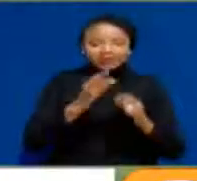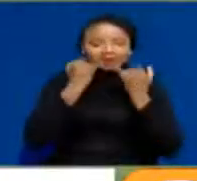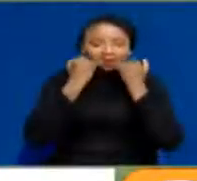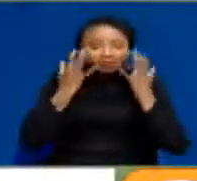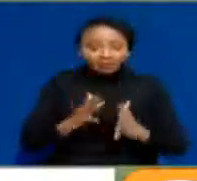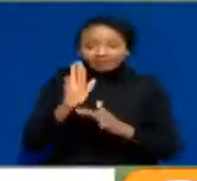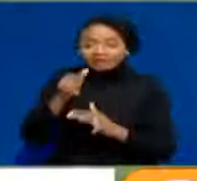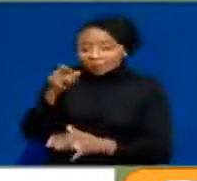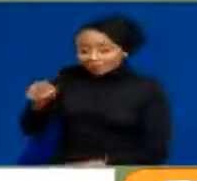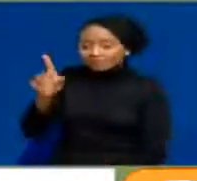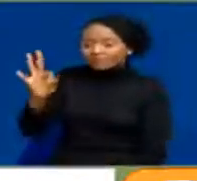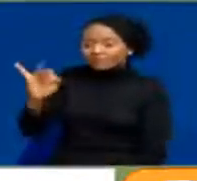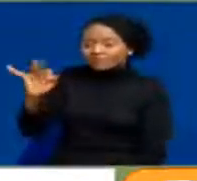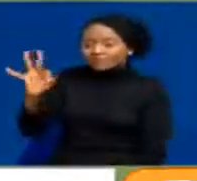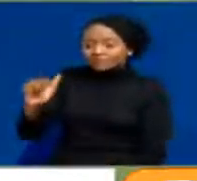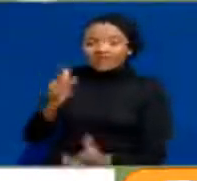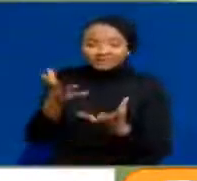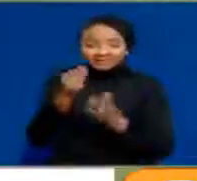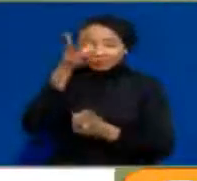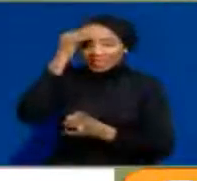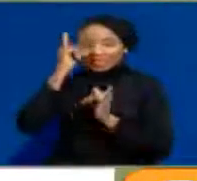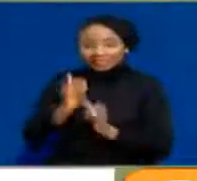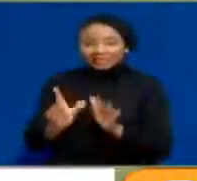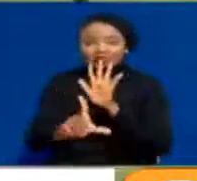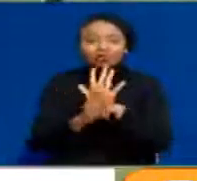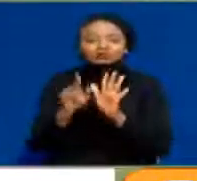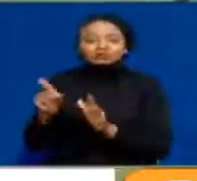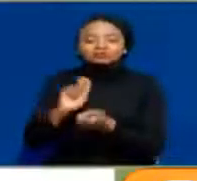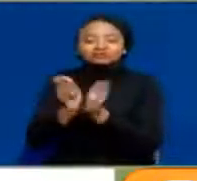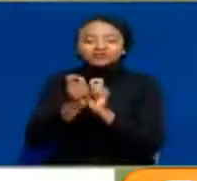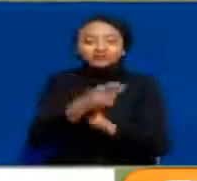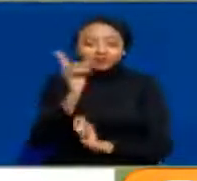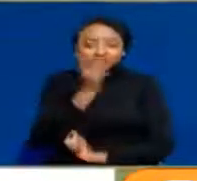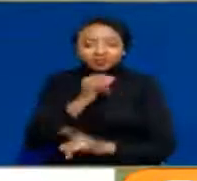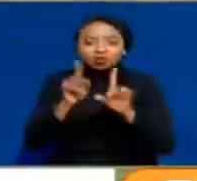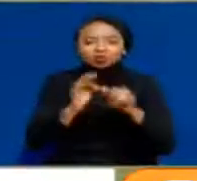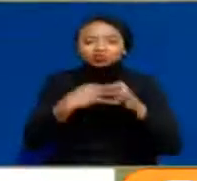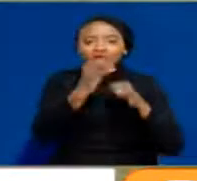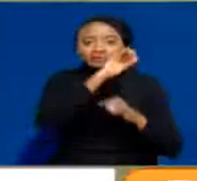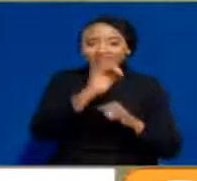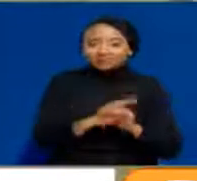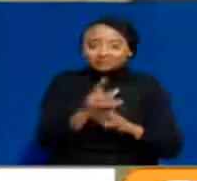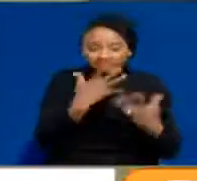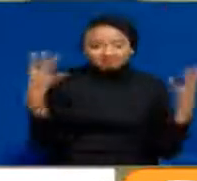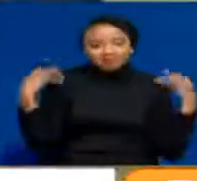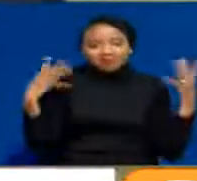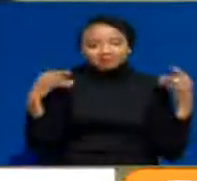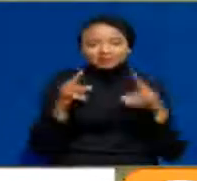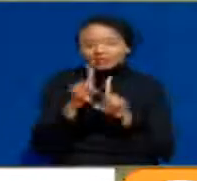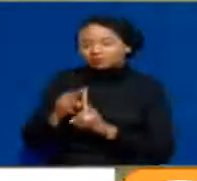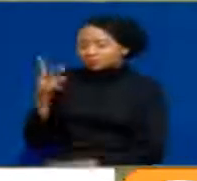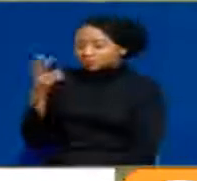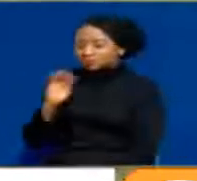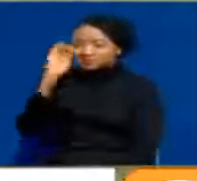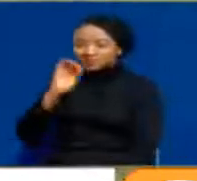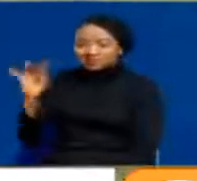undergo training in the new laws of the game as amended by FIFA. 80% of the training will be on the pitch with 20% classwork. Some